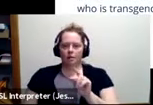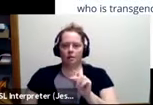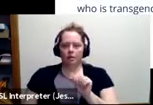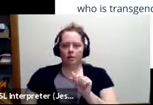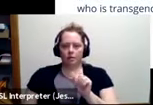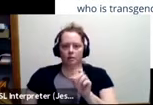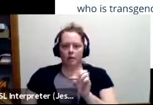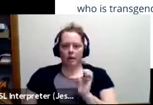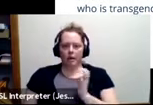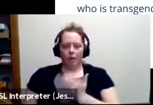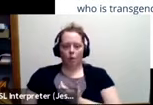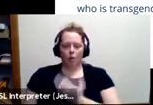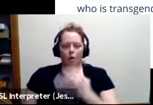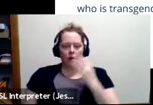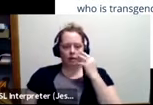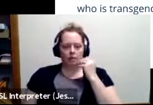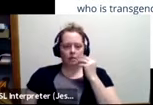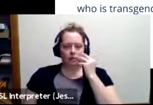Next slide.